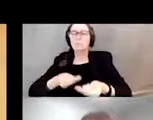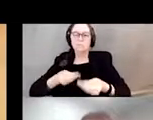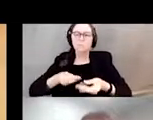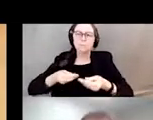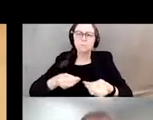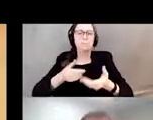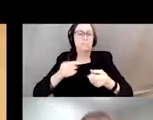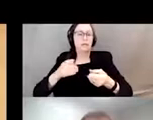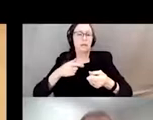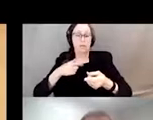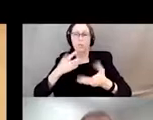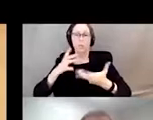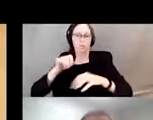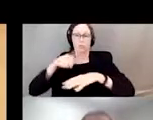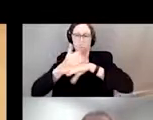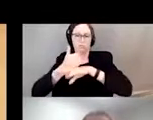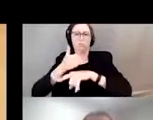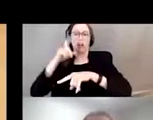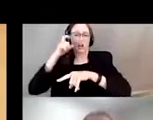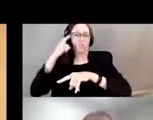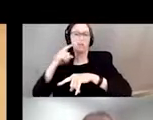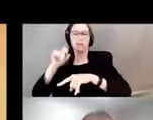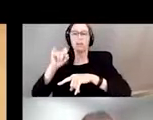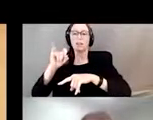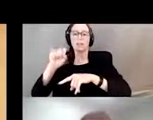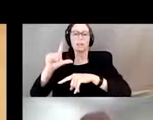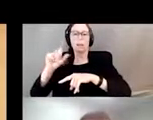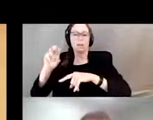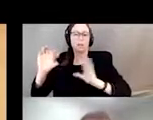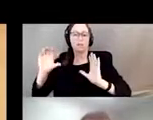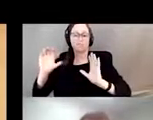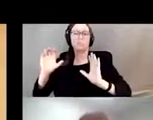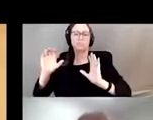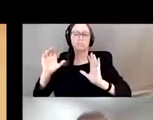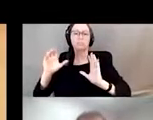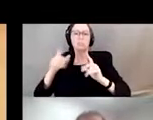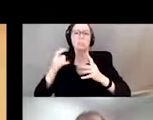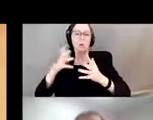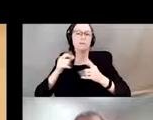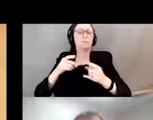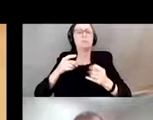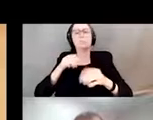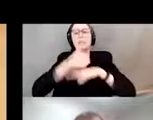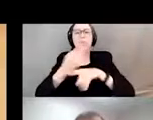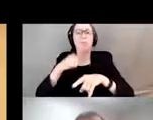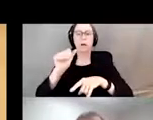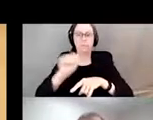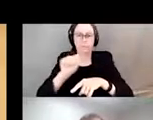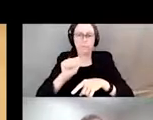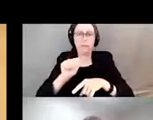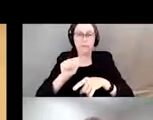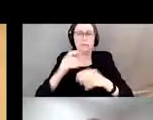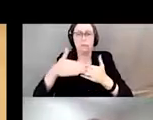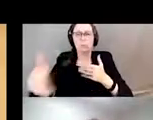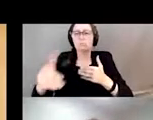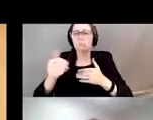Islamic republic, a government set up in Pakistan from, or in Afghanistan from 1979 onwards.